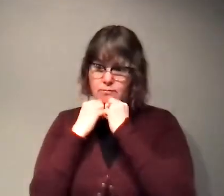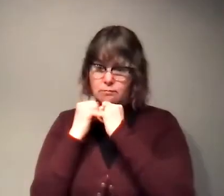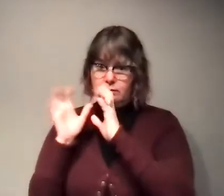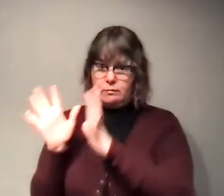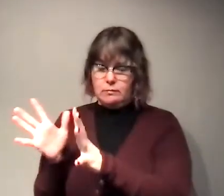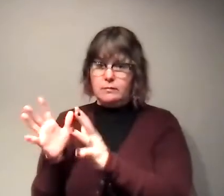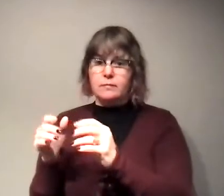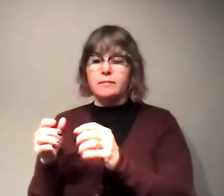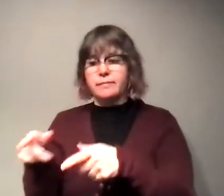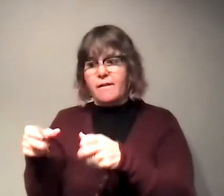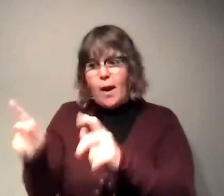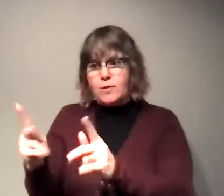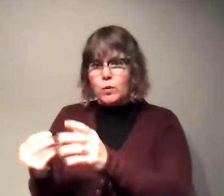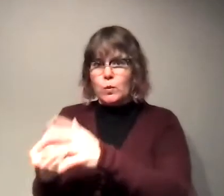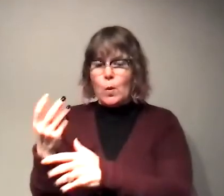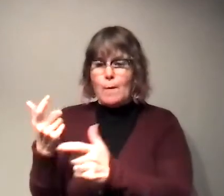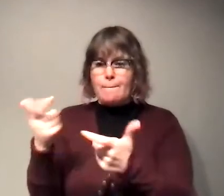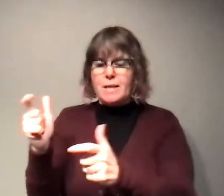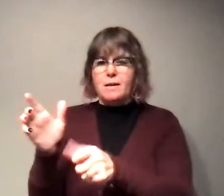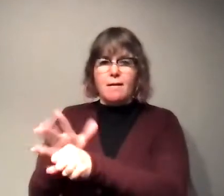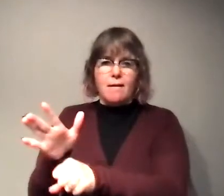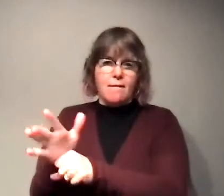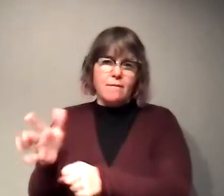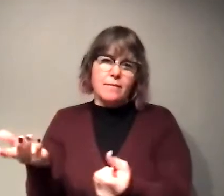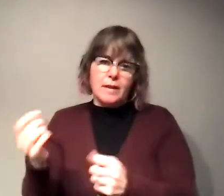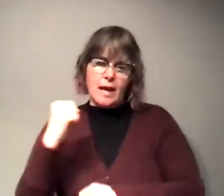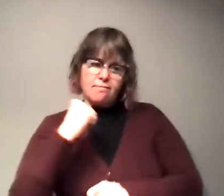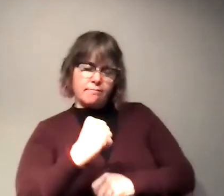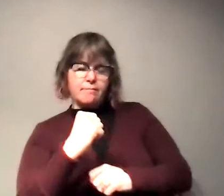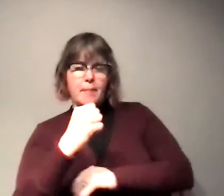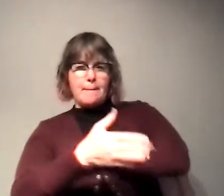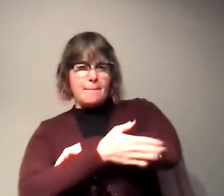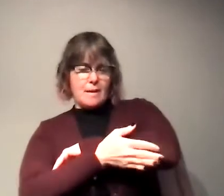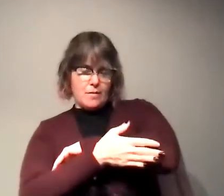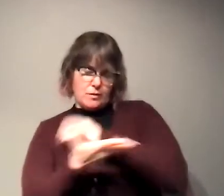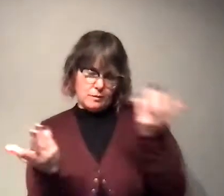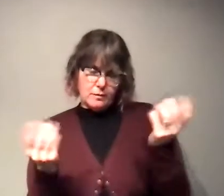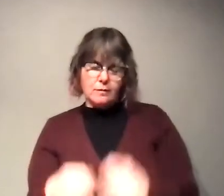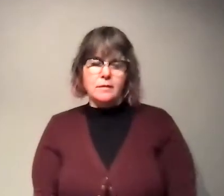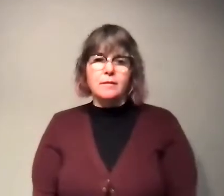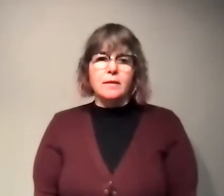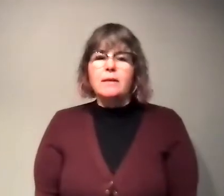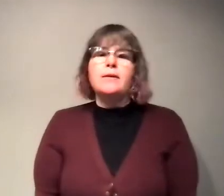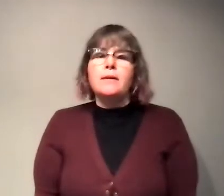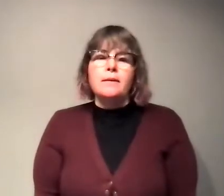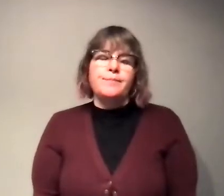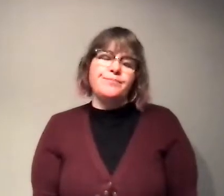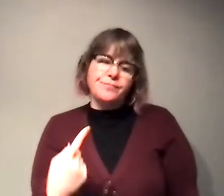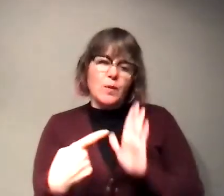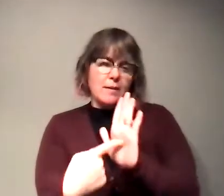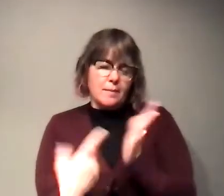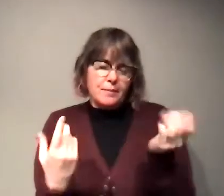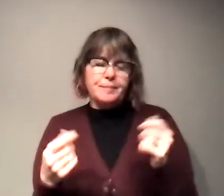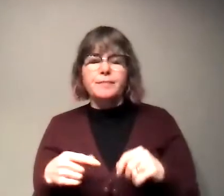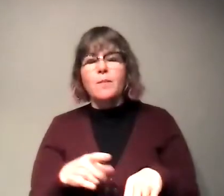them have an opportunity to grow big enough that they'd actually be resistant to beavers, for example. And so it could be a very